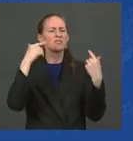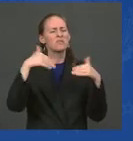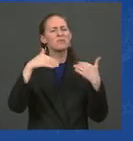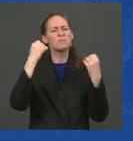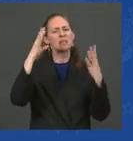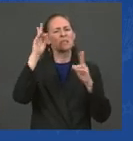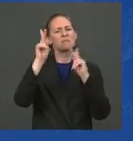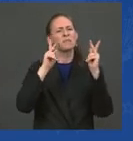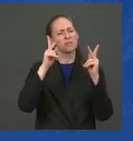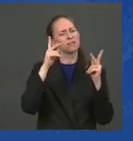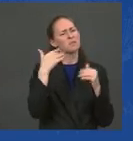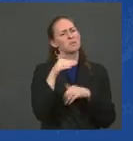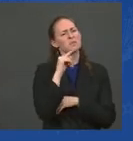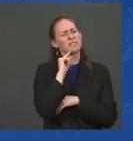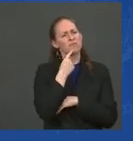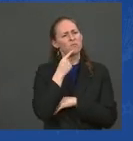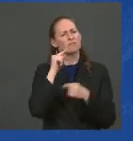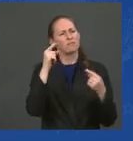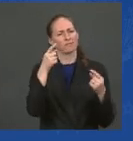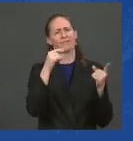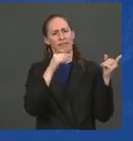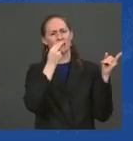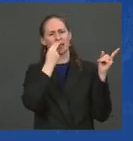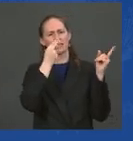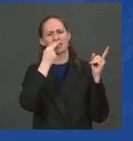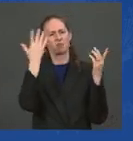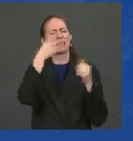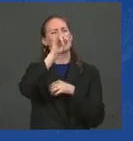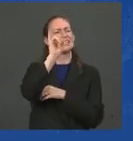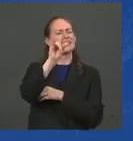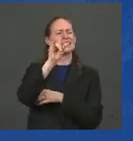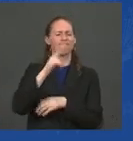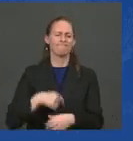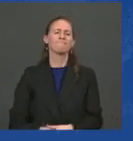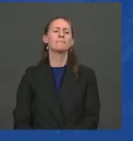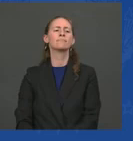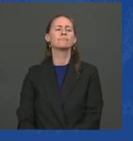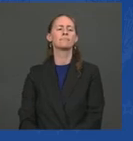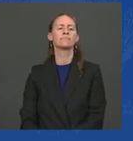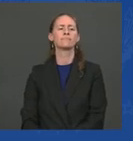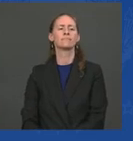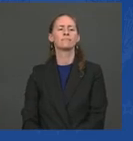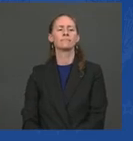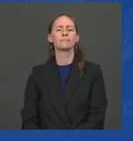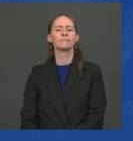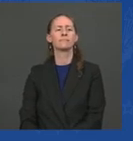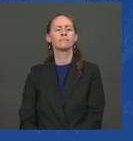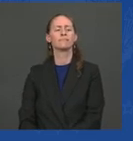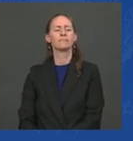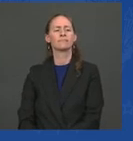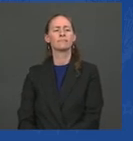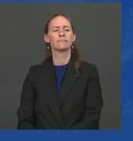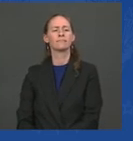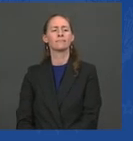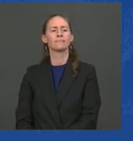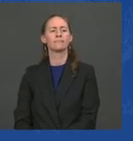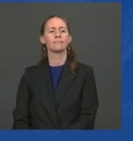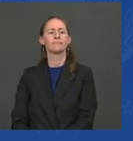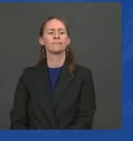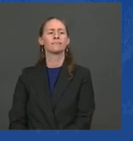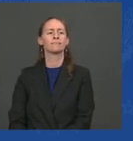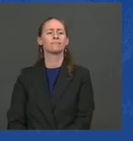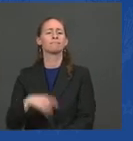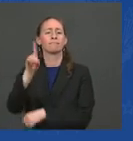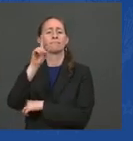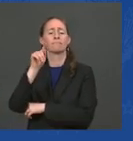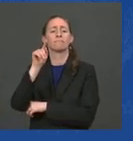Nazi regime committed. Tom Dodd dedicated his intellect and his moral